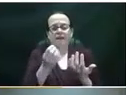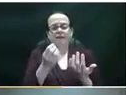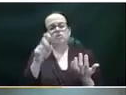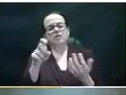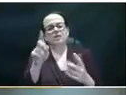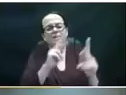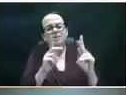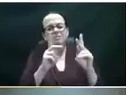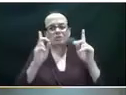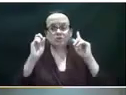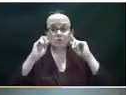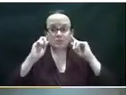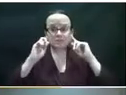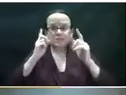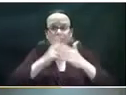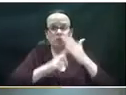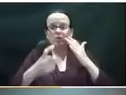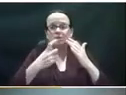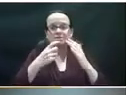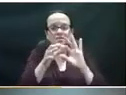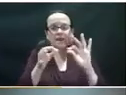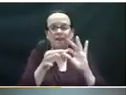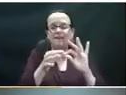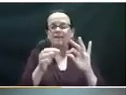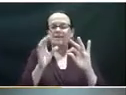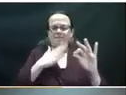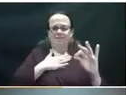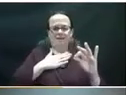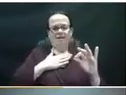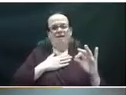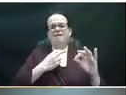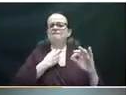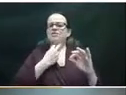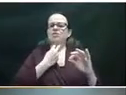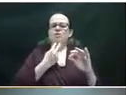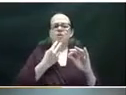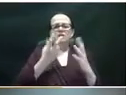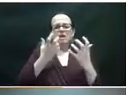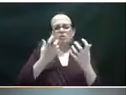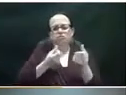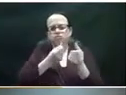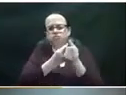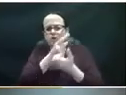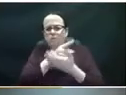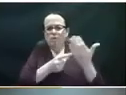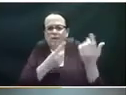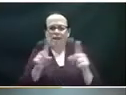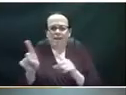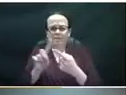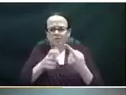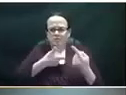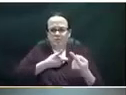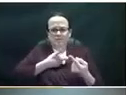to hear what we say. We need to be given our own voice. We need to have a say in what happens to us.